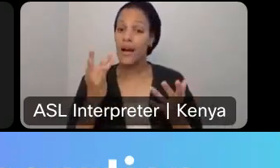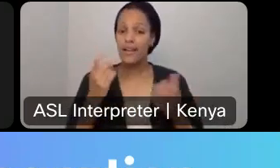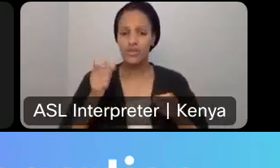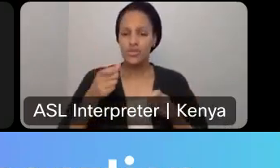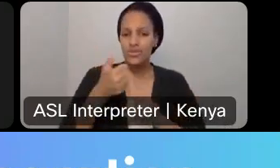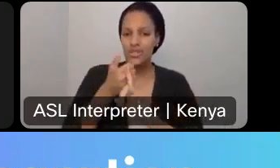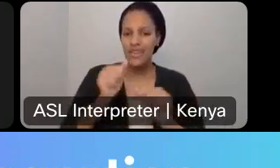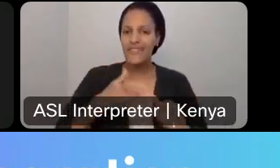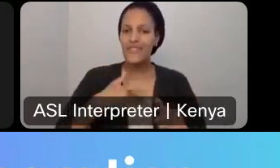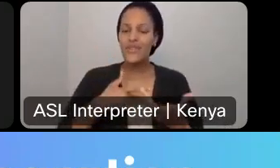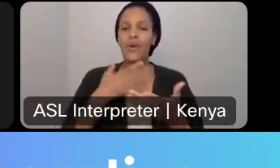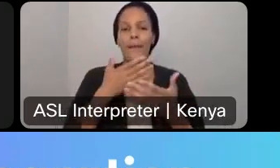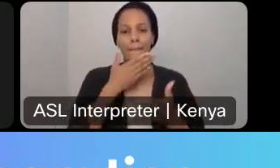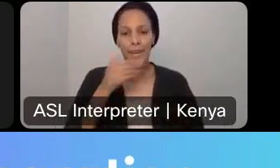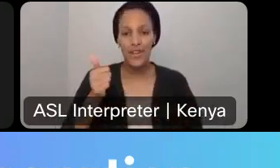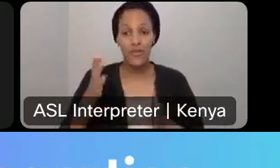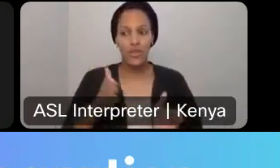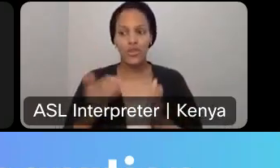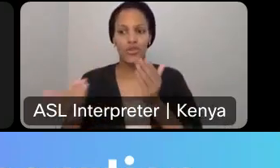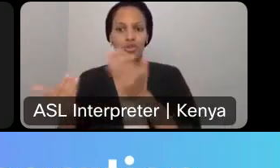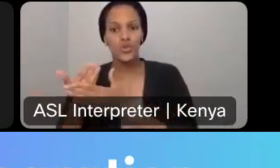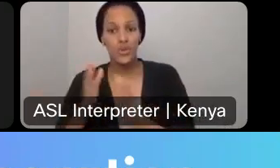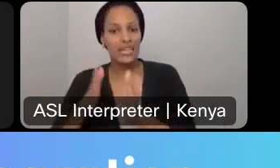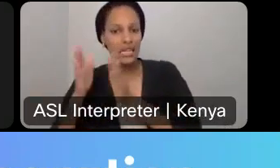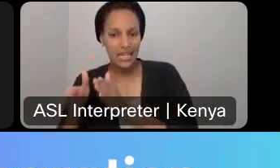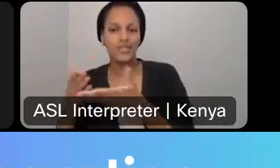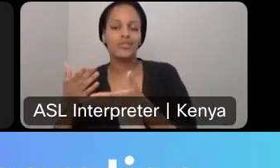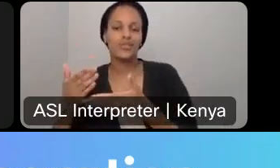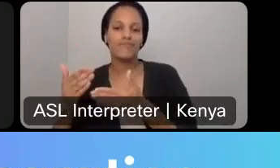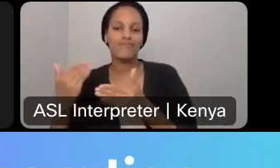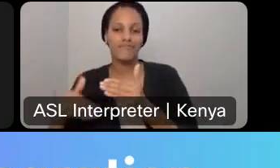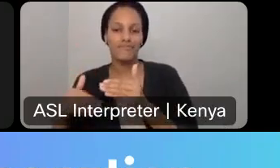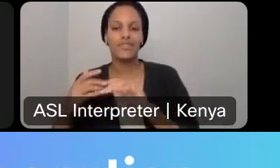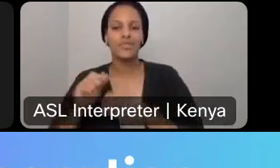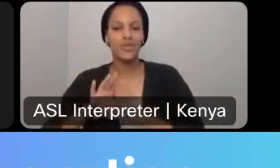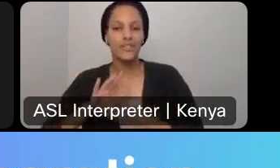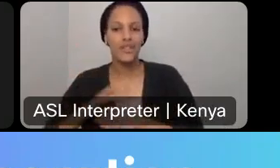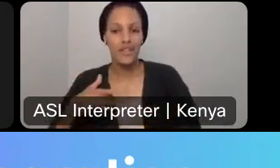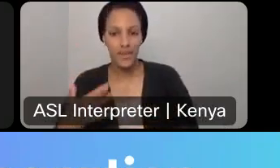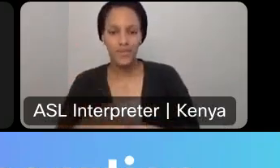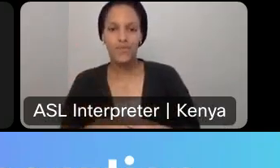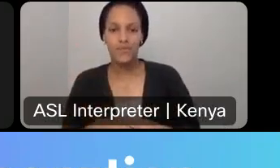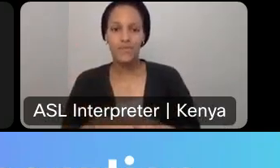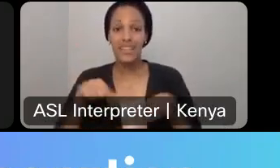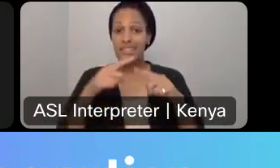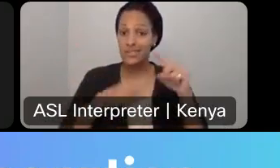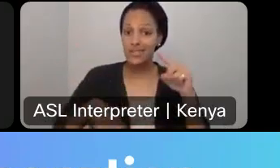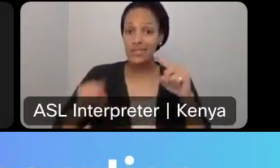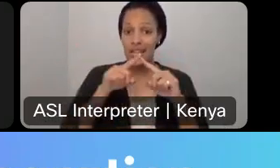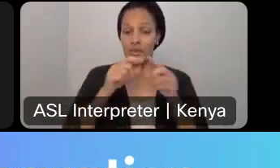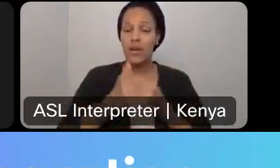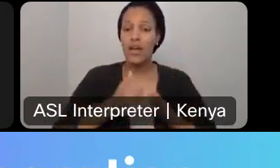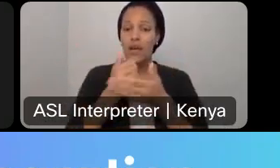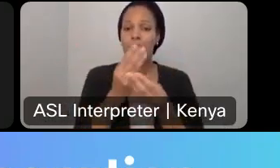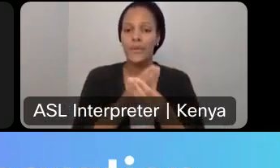for the next stressful event. This cycle is designed to alleviate burnout and compassion